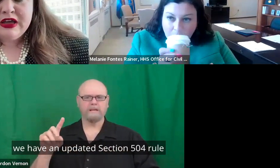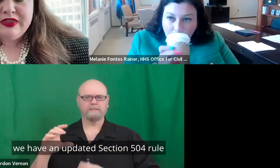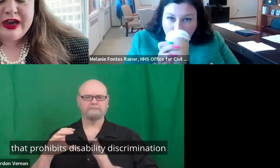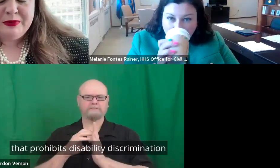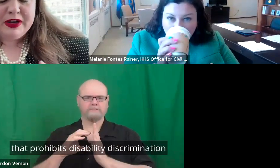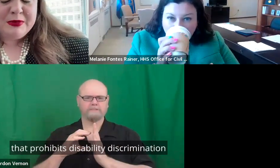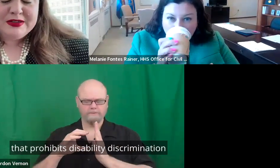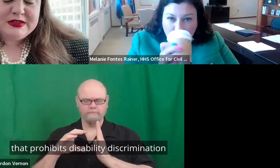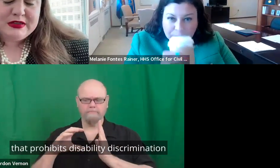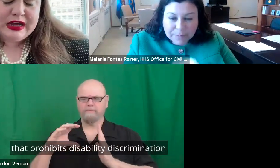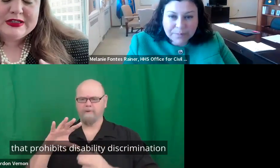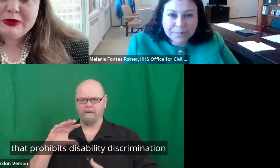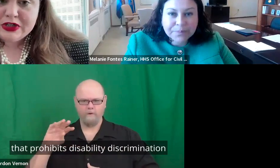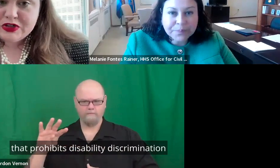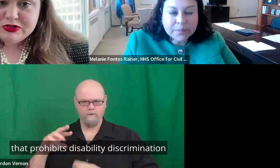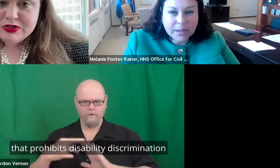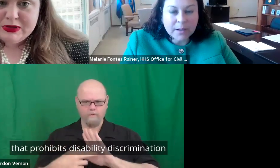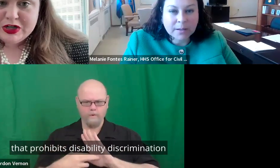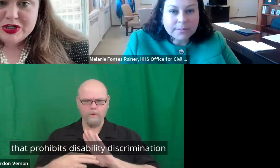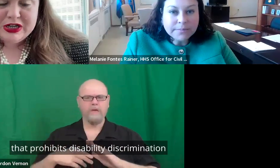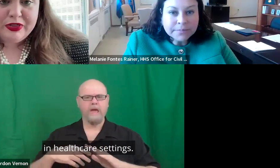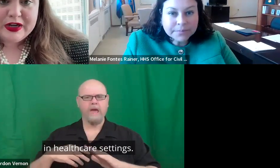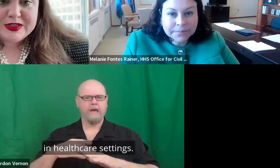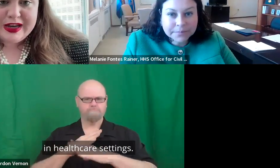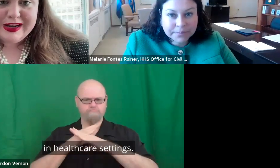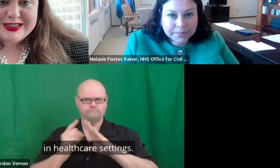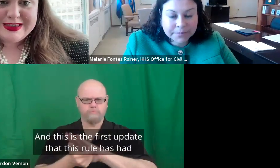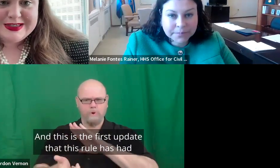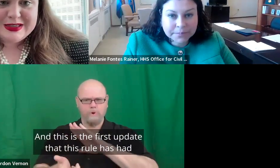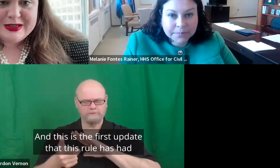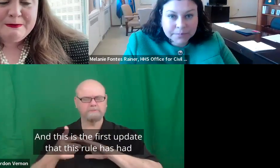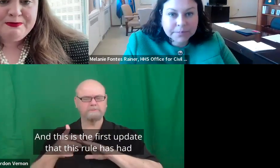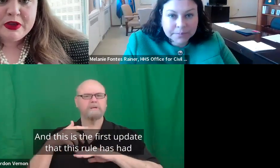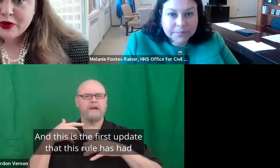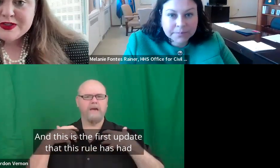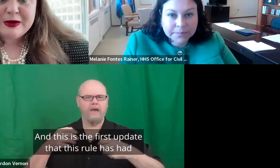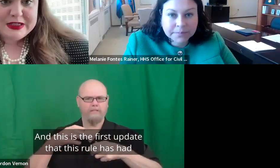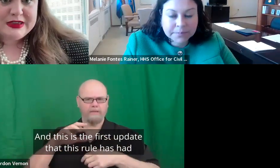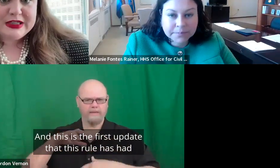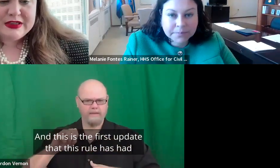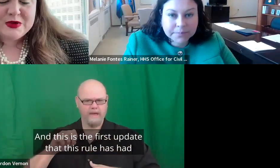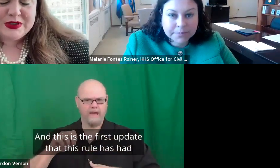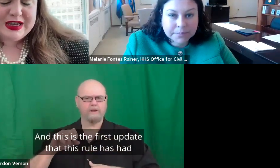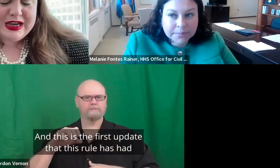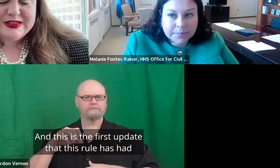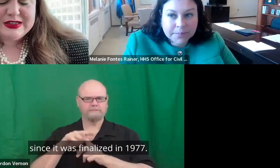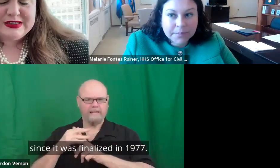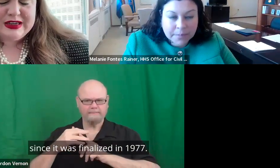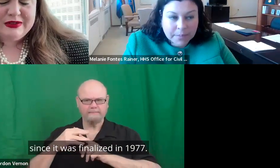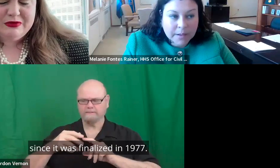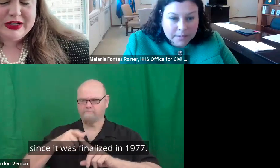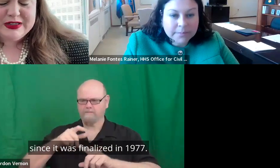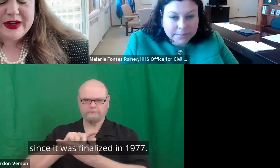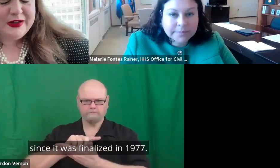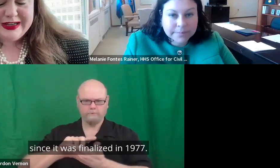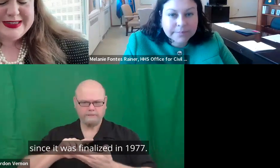rule that prohibits disability discrimination in healthcare settings, and this is the first update that this rule has had since